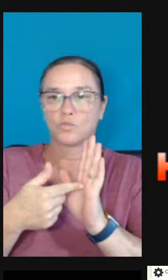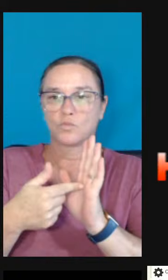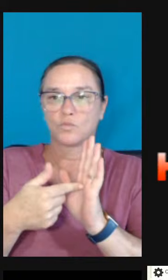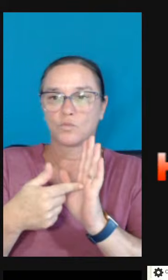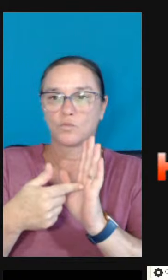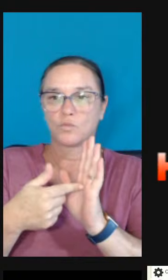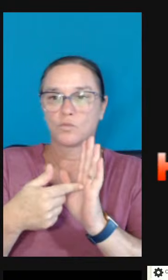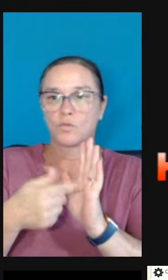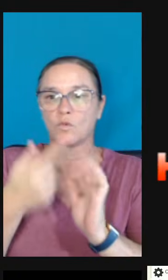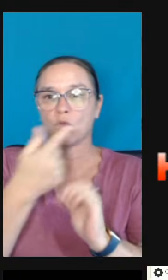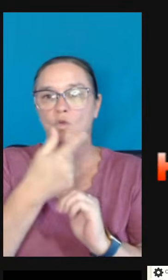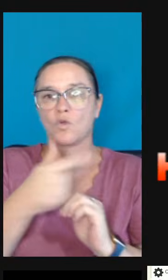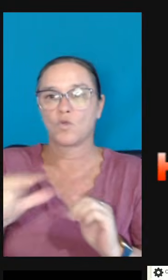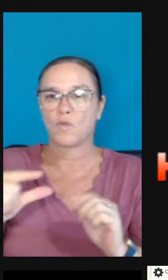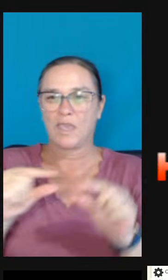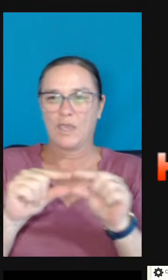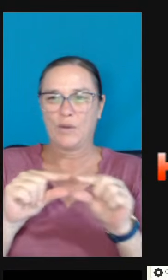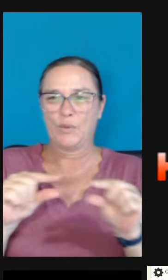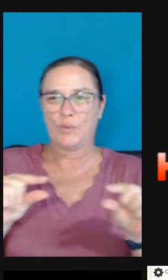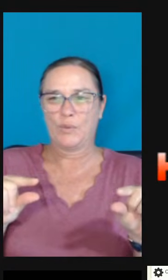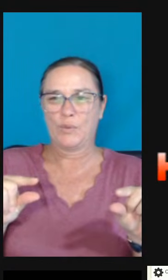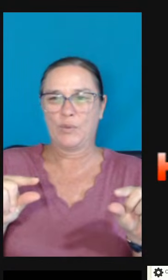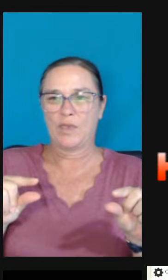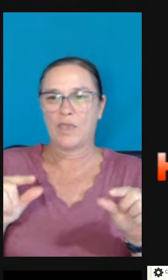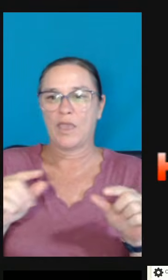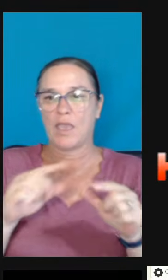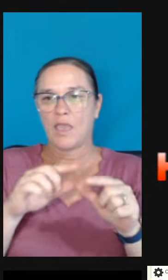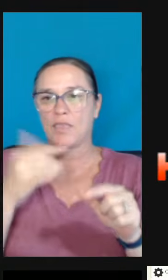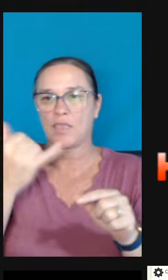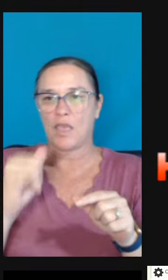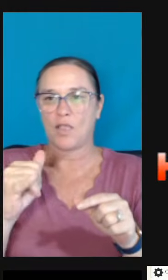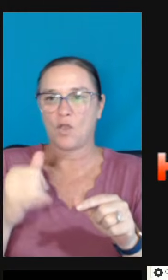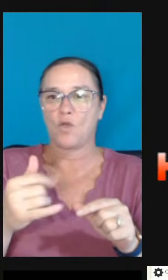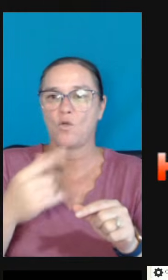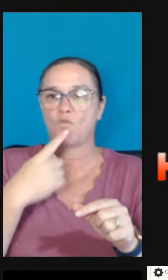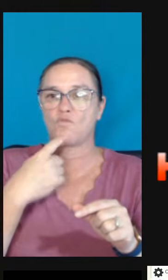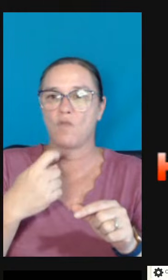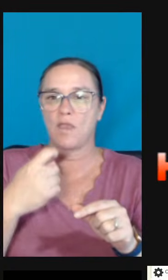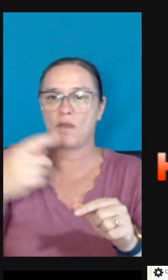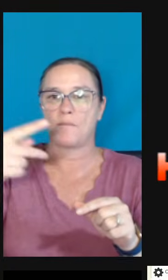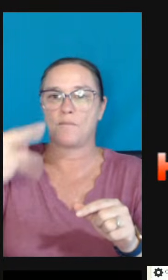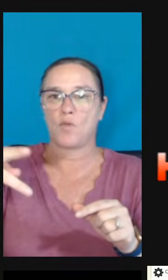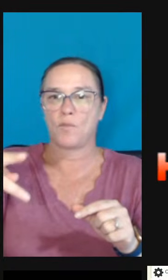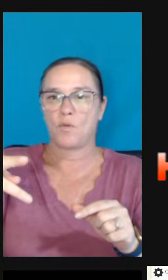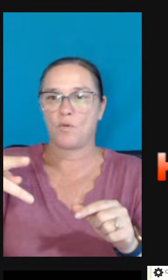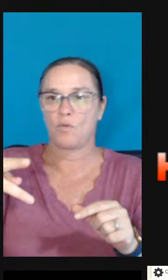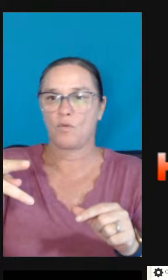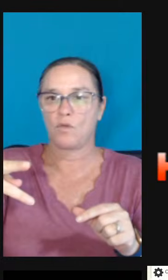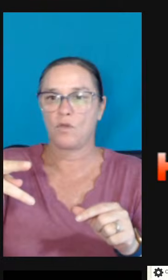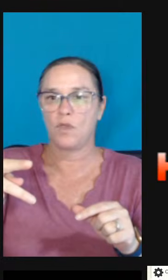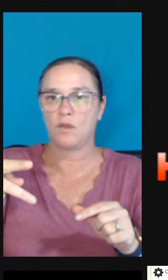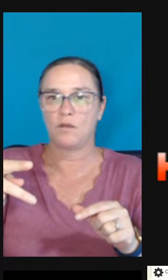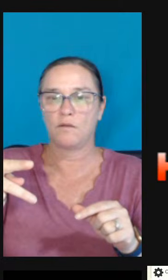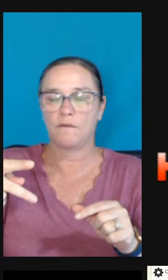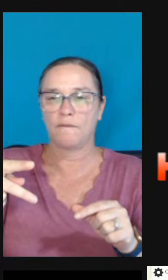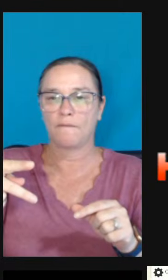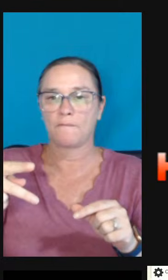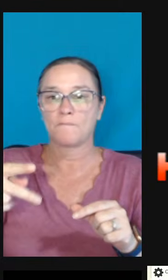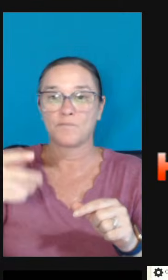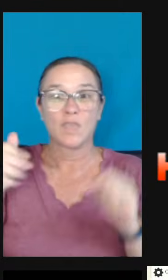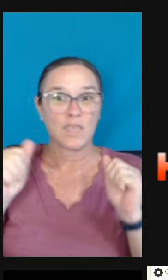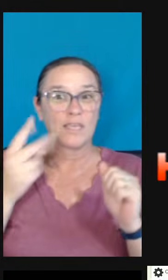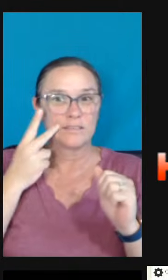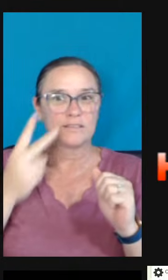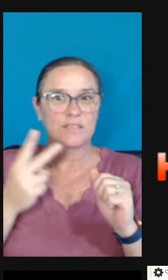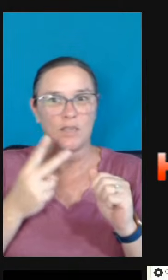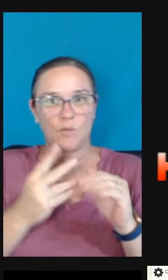the green is all the way down here. There is a yellow, red, and purple. You can see we're exceeding that